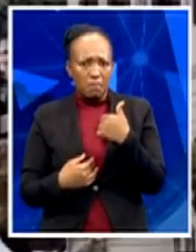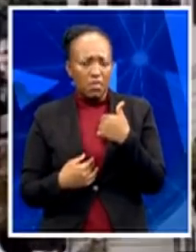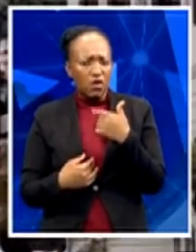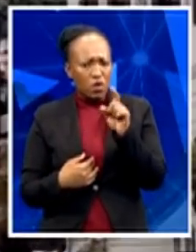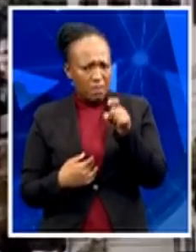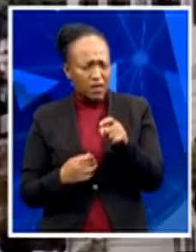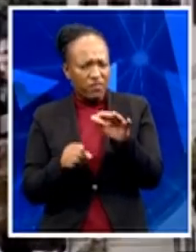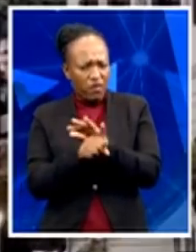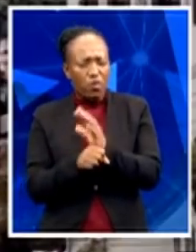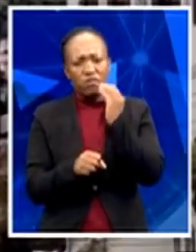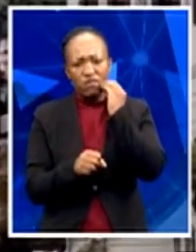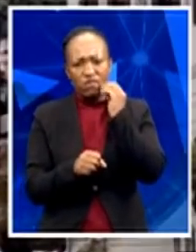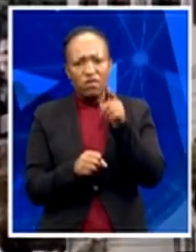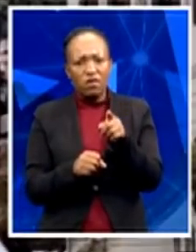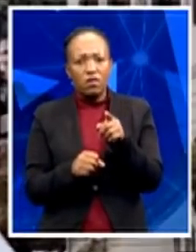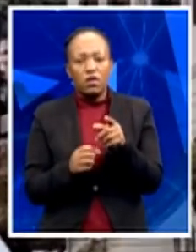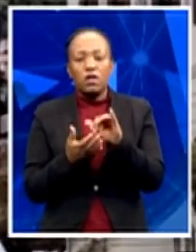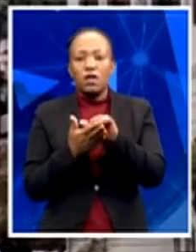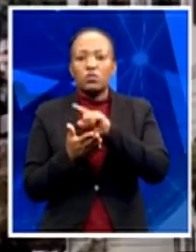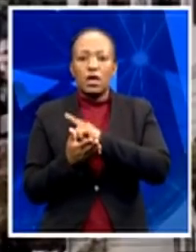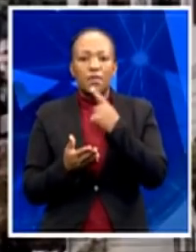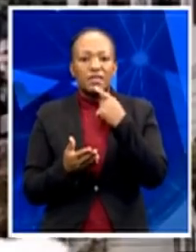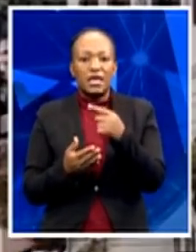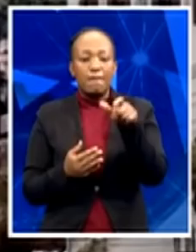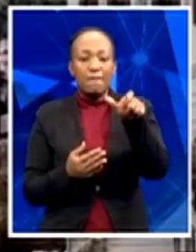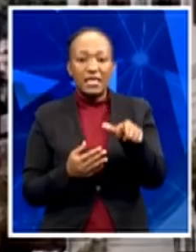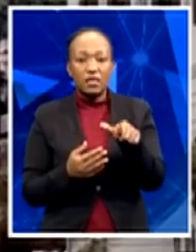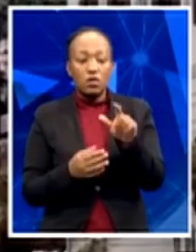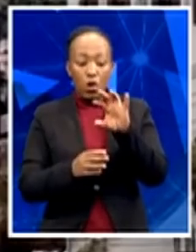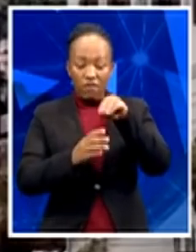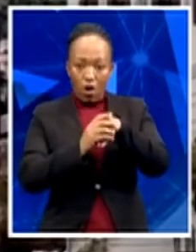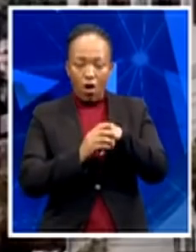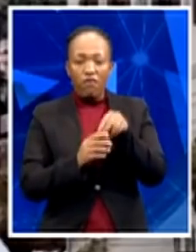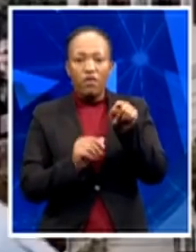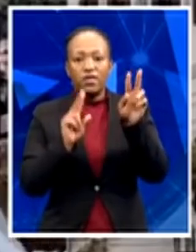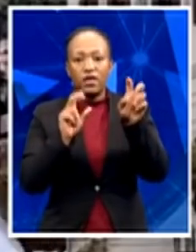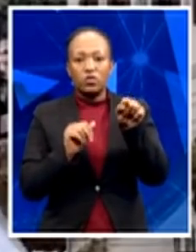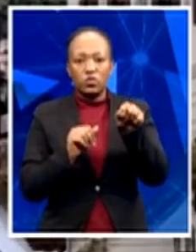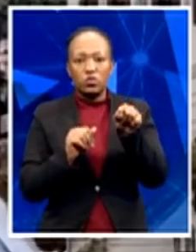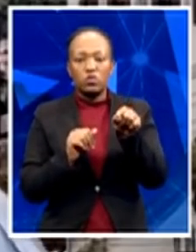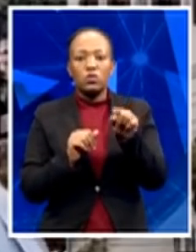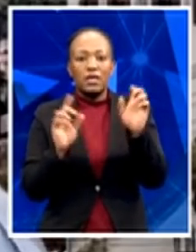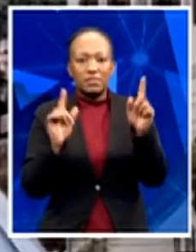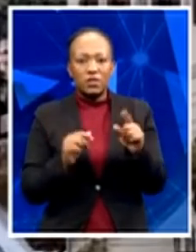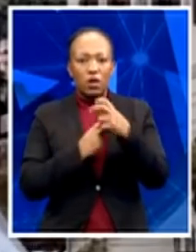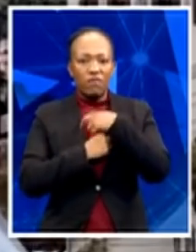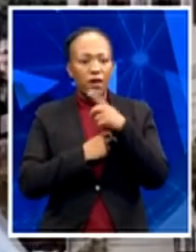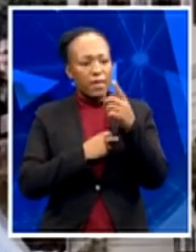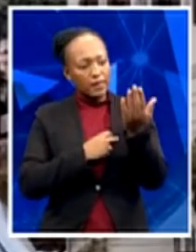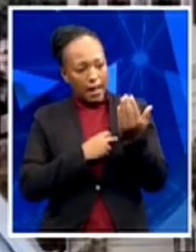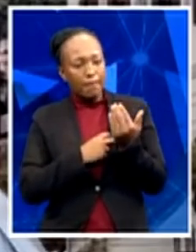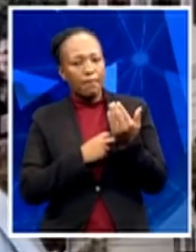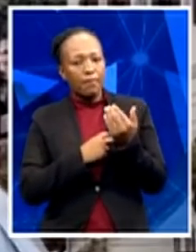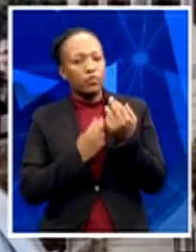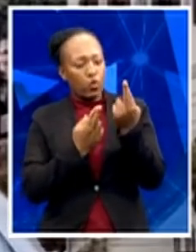why I'm saying that the person who's involved in this matter and is on special leave must come and appear for us. I just want to draw your